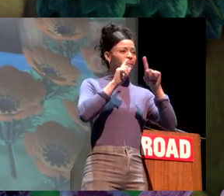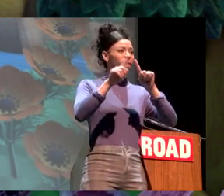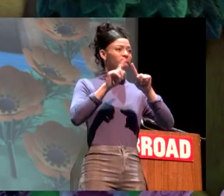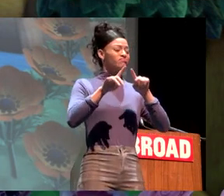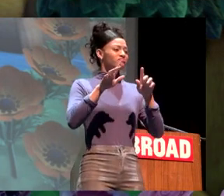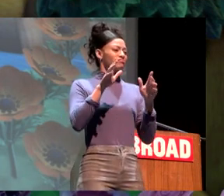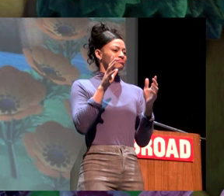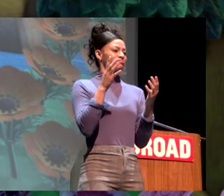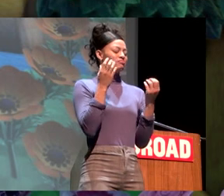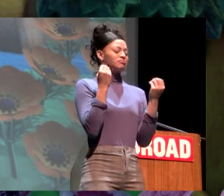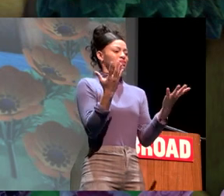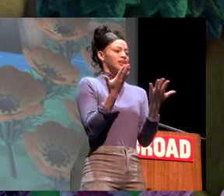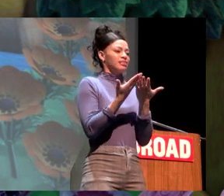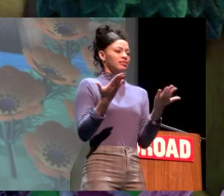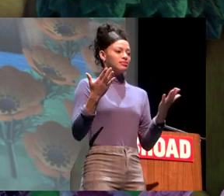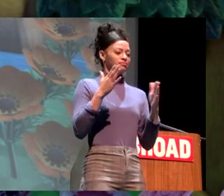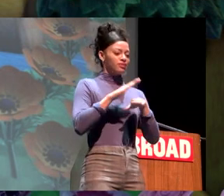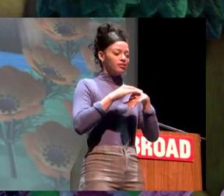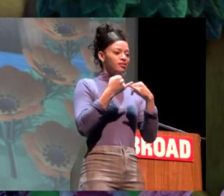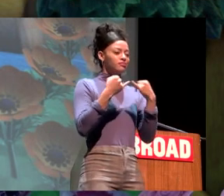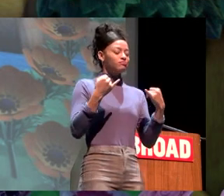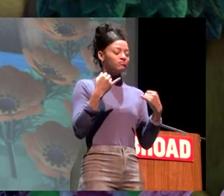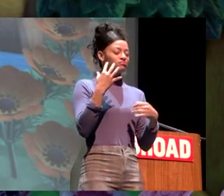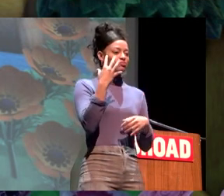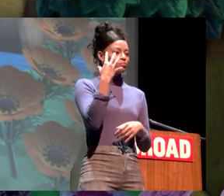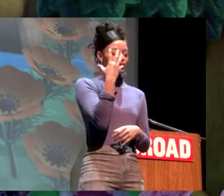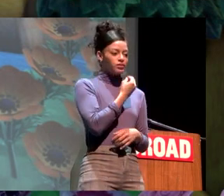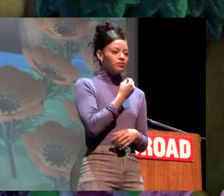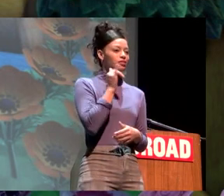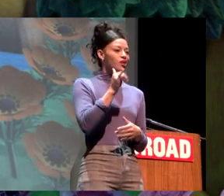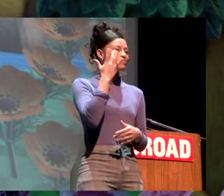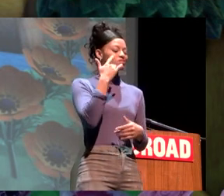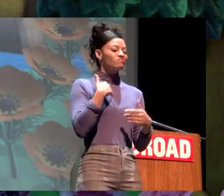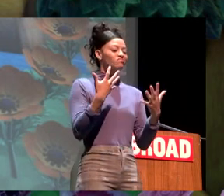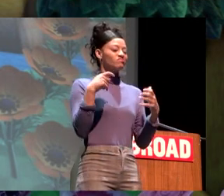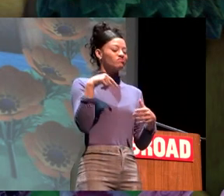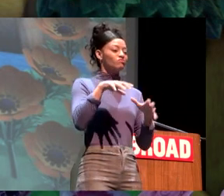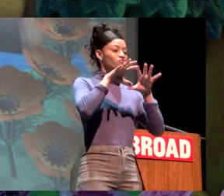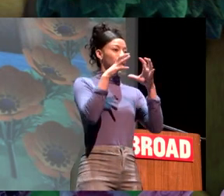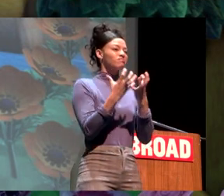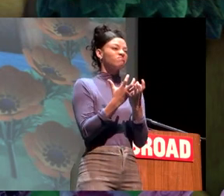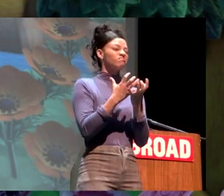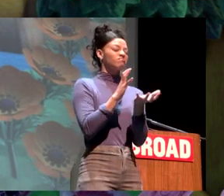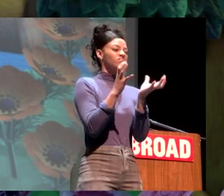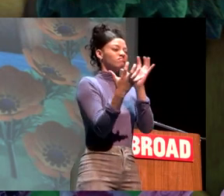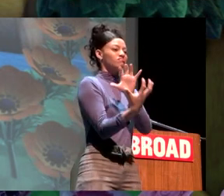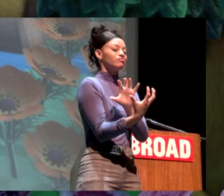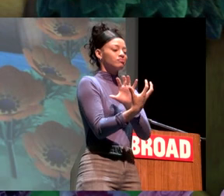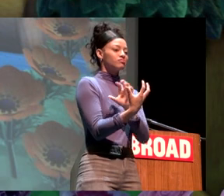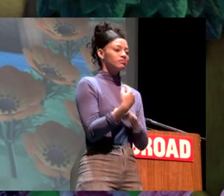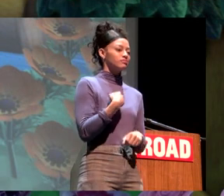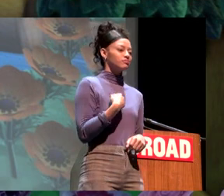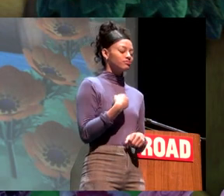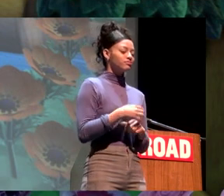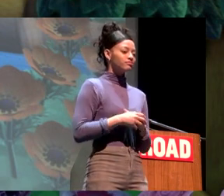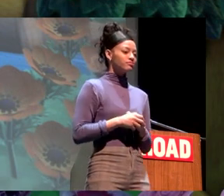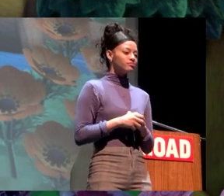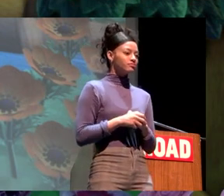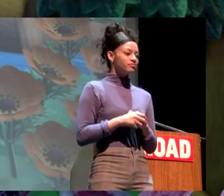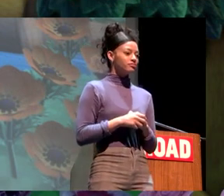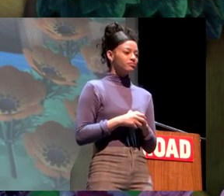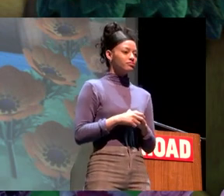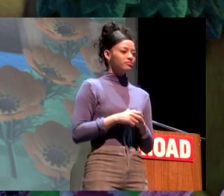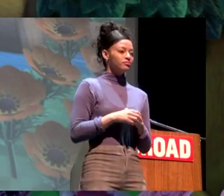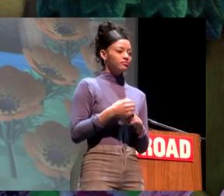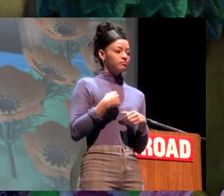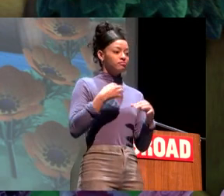changed. And so that's when I realized I really must go into making games, and I called my colleagues work and